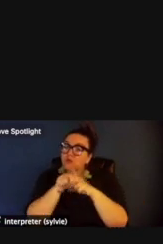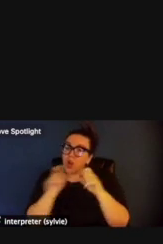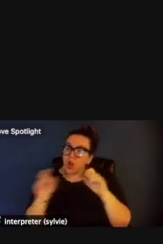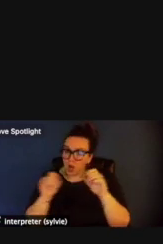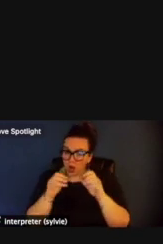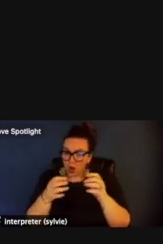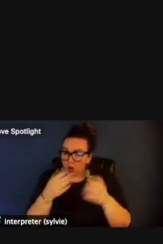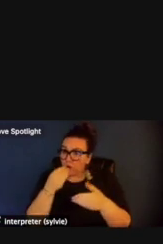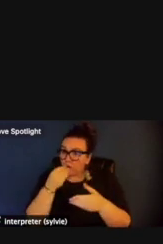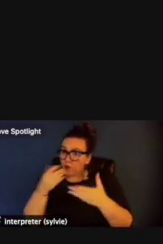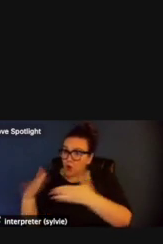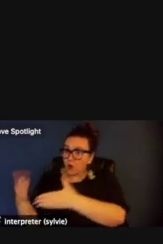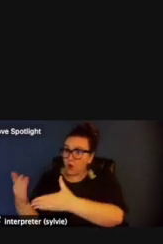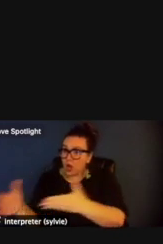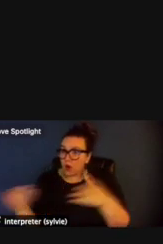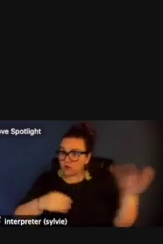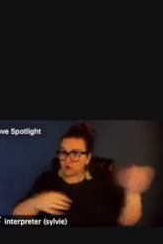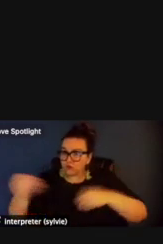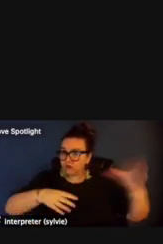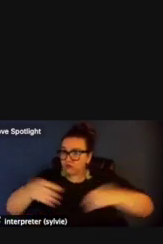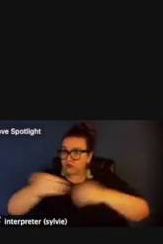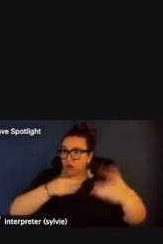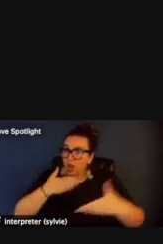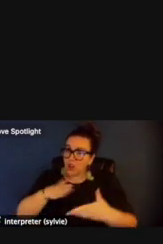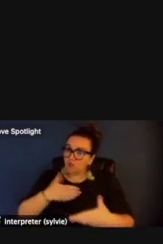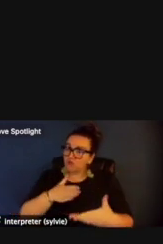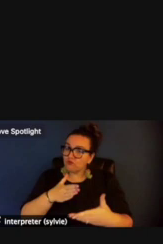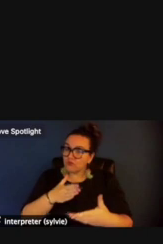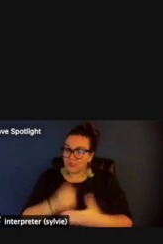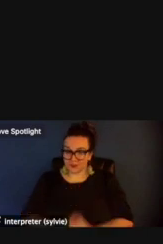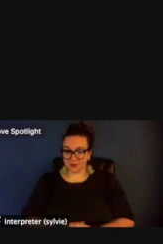cook from her baskets.